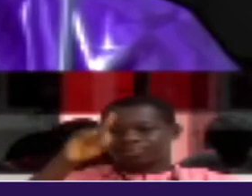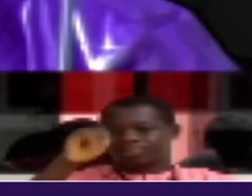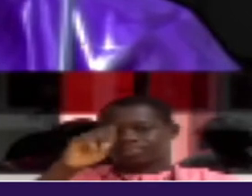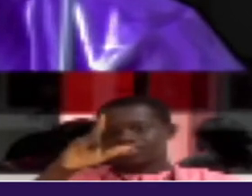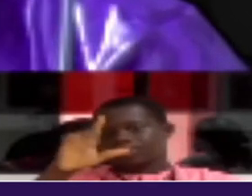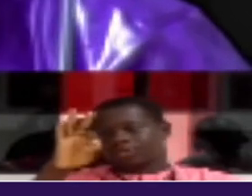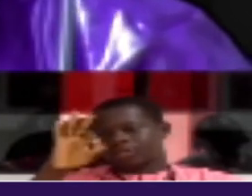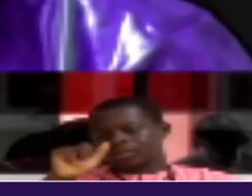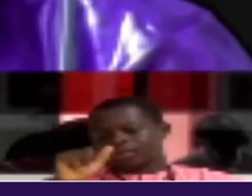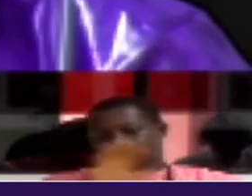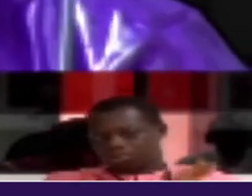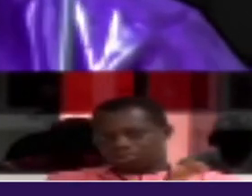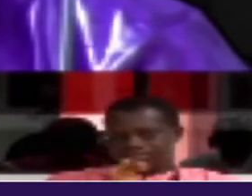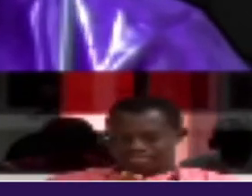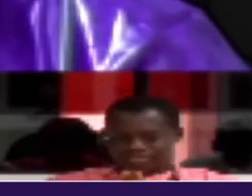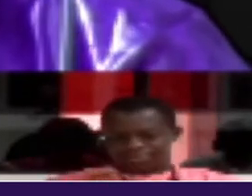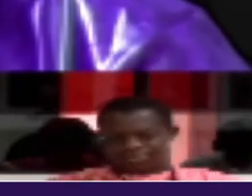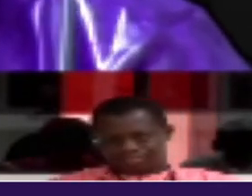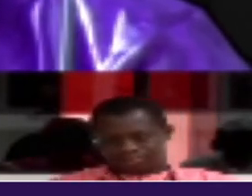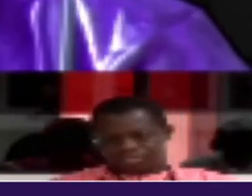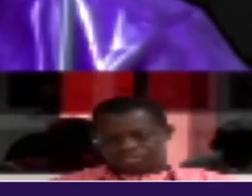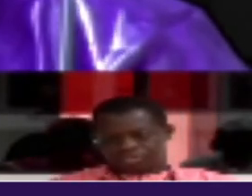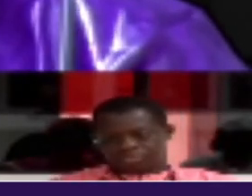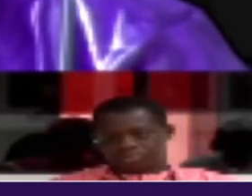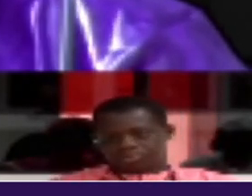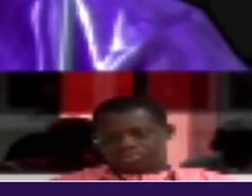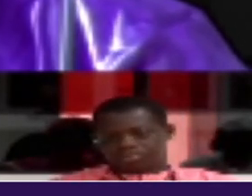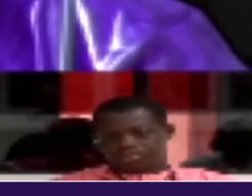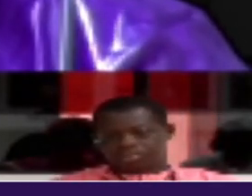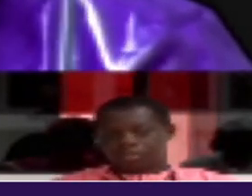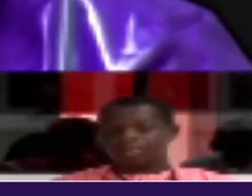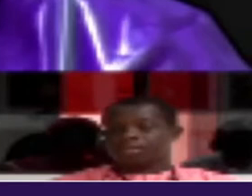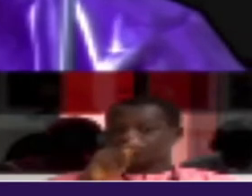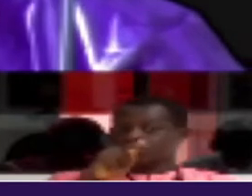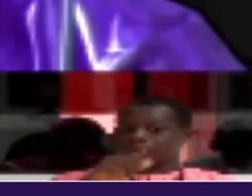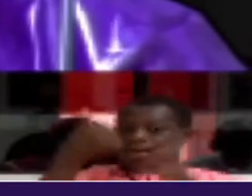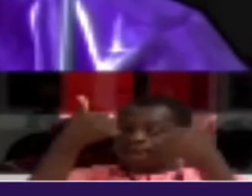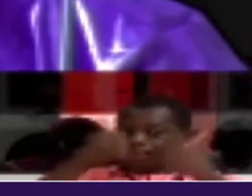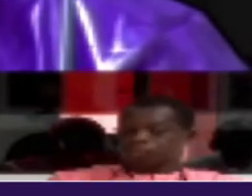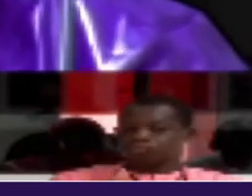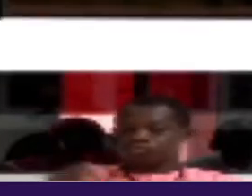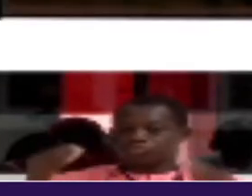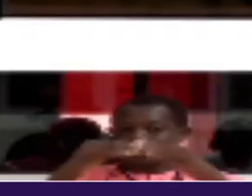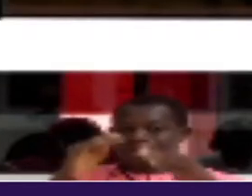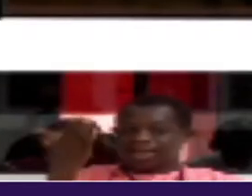And then, did you happen to join any group in